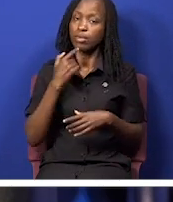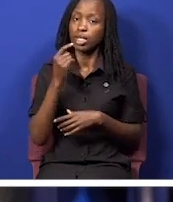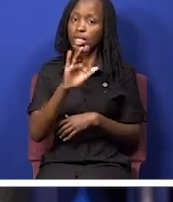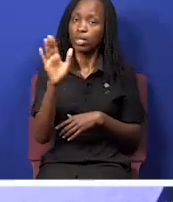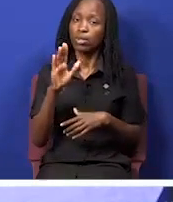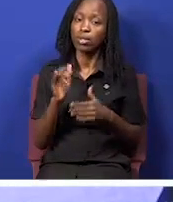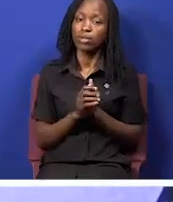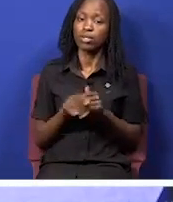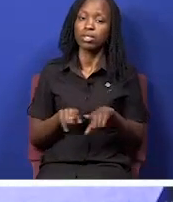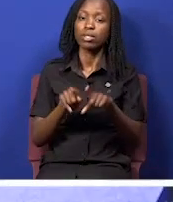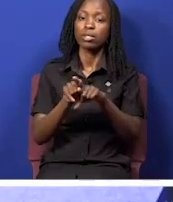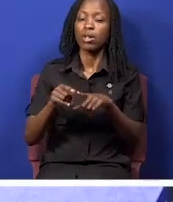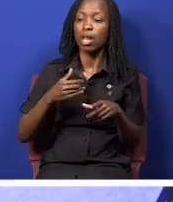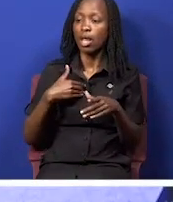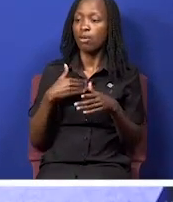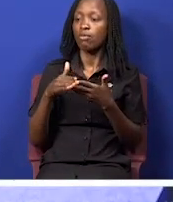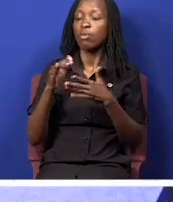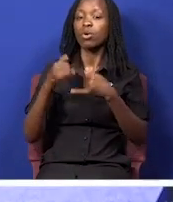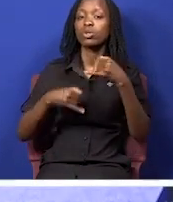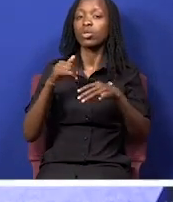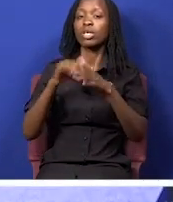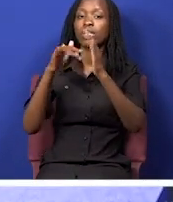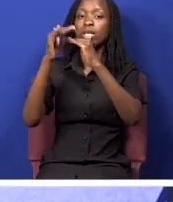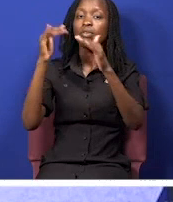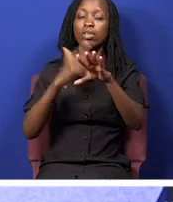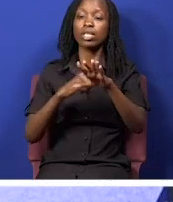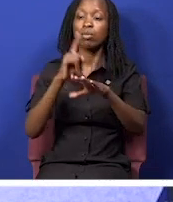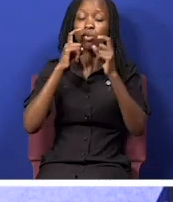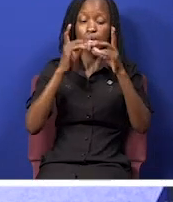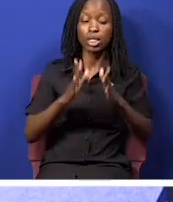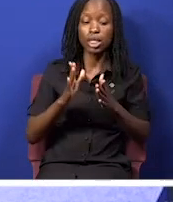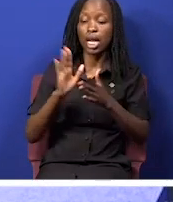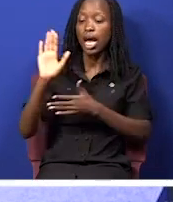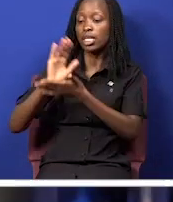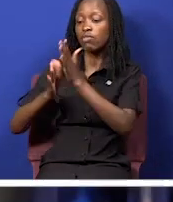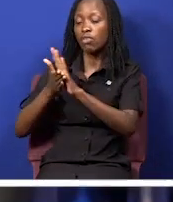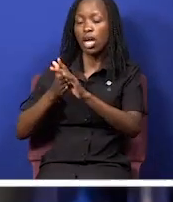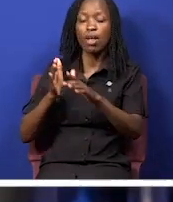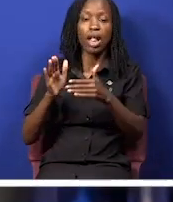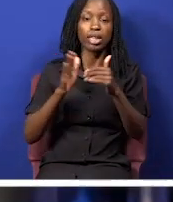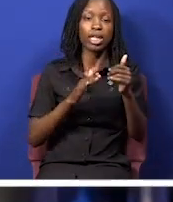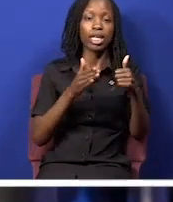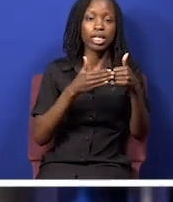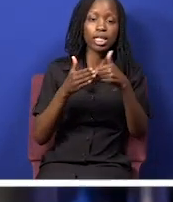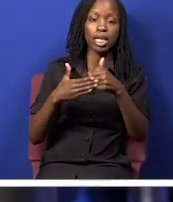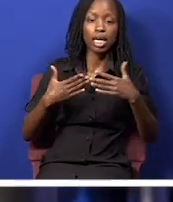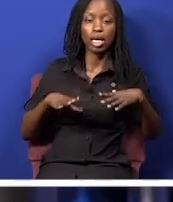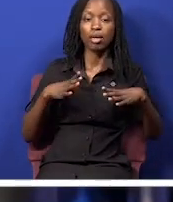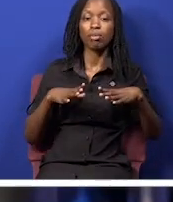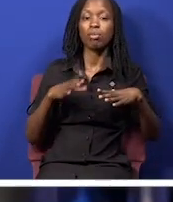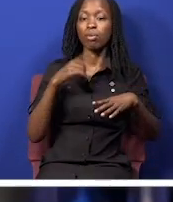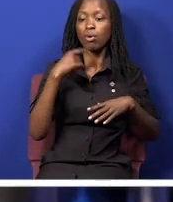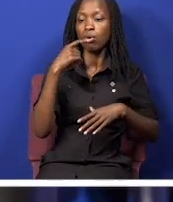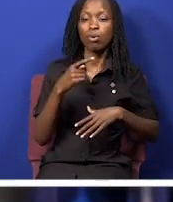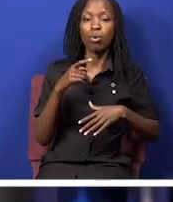I say to you that likewise there will be more joy in heaven over one sinner who repents than over 99 just persons who